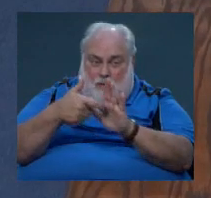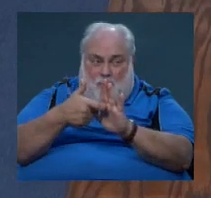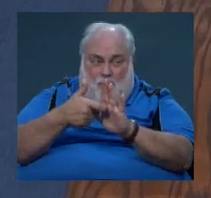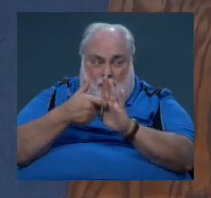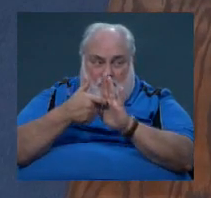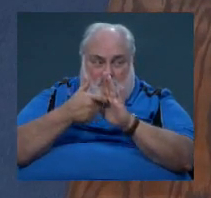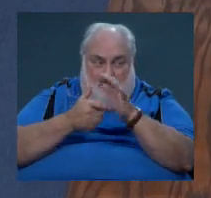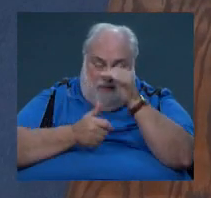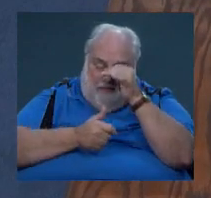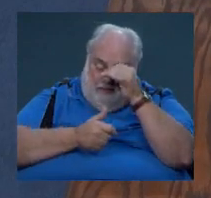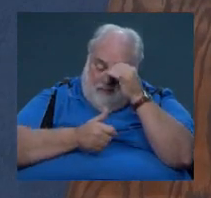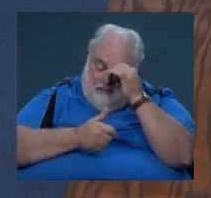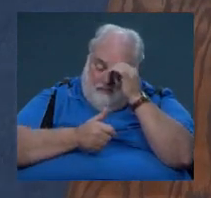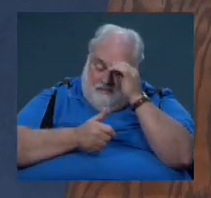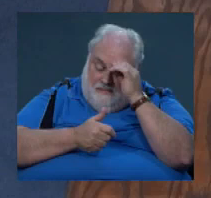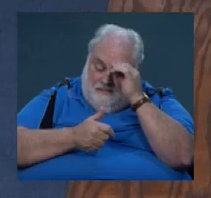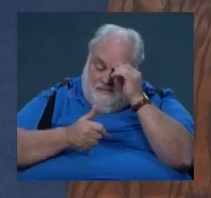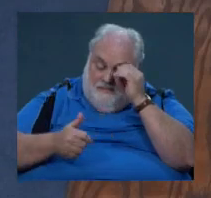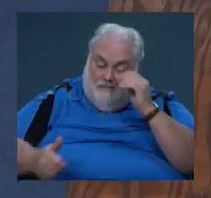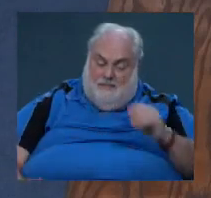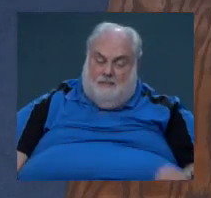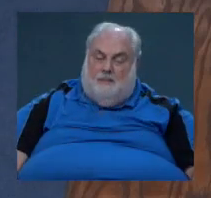stipulations.